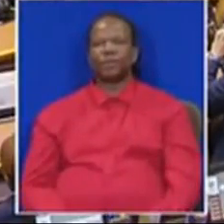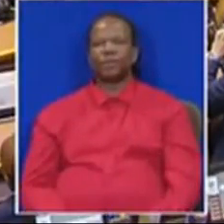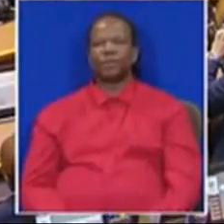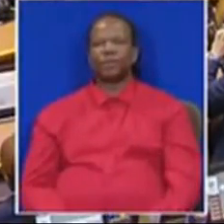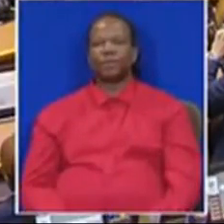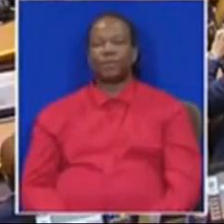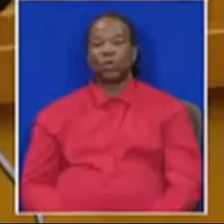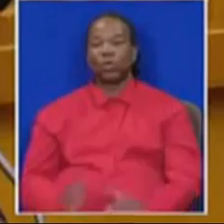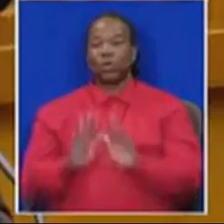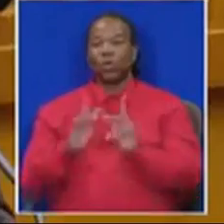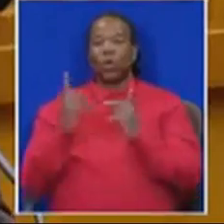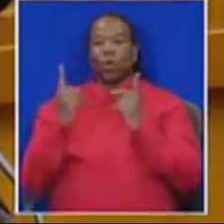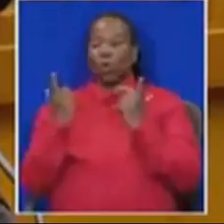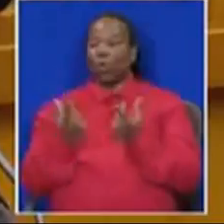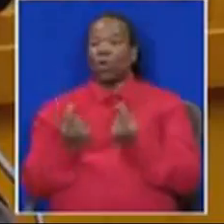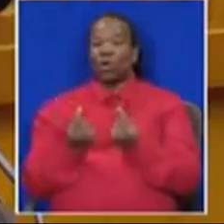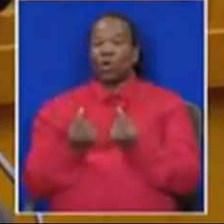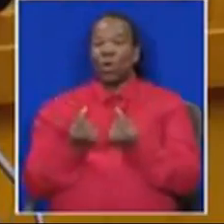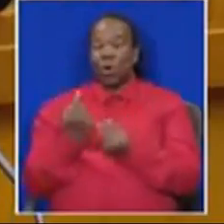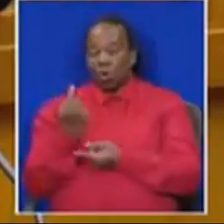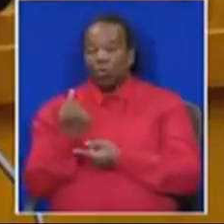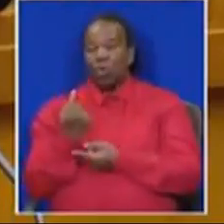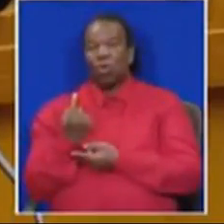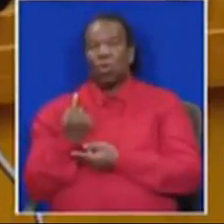We will also